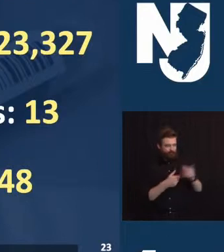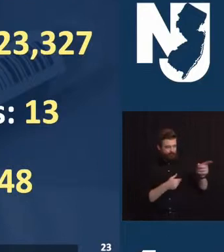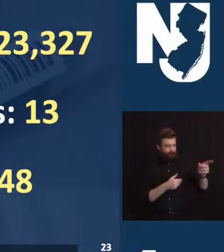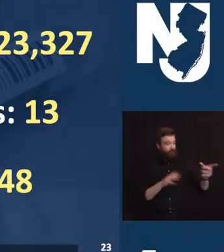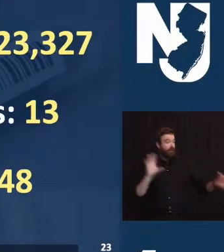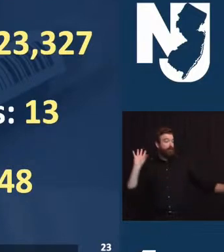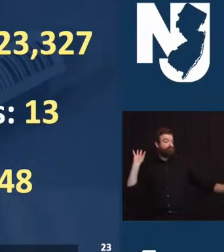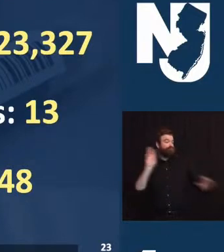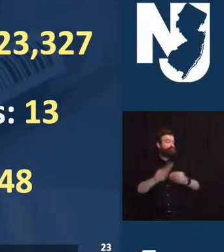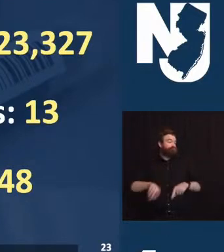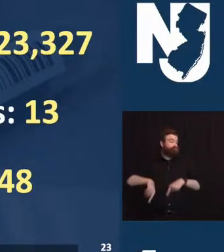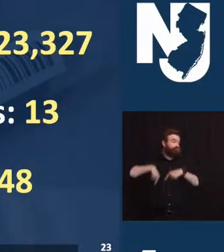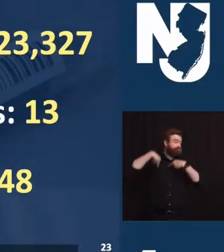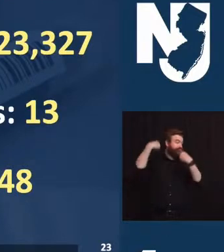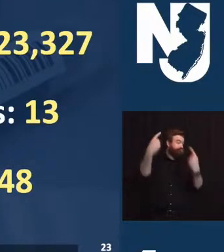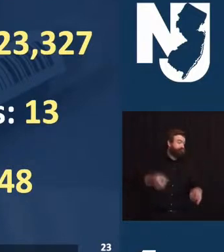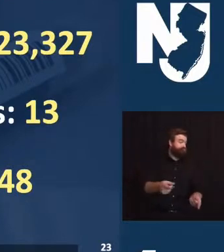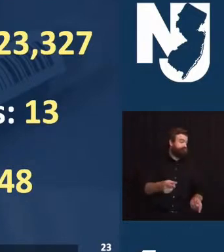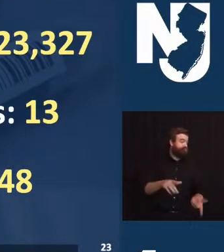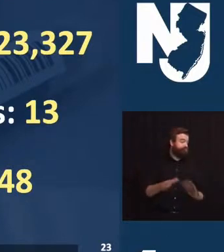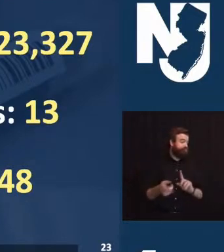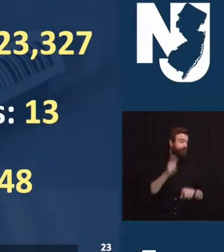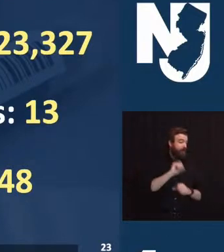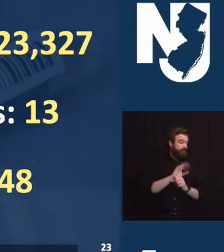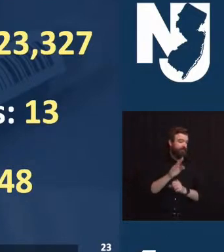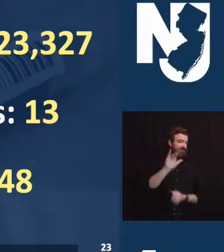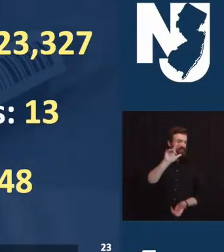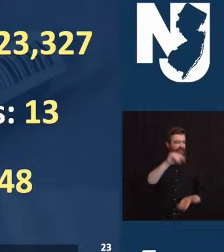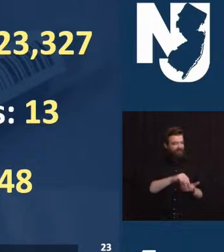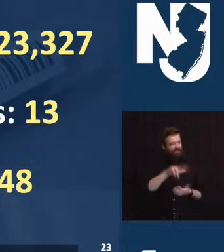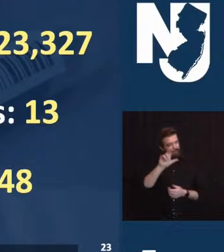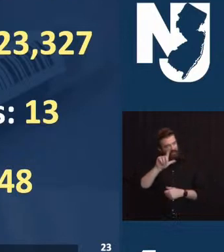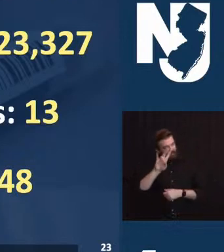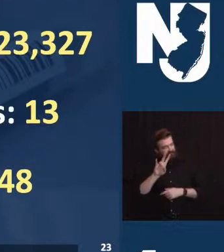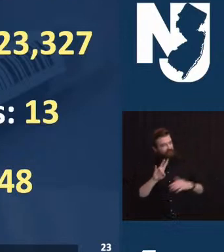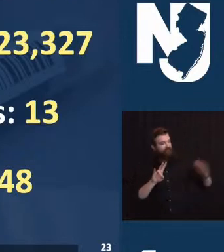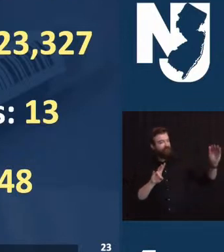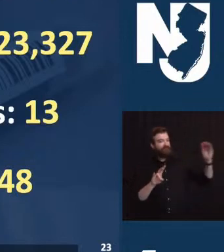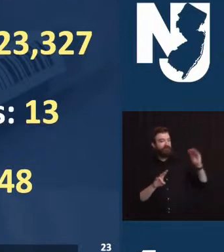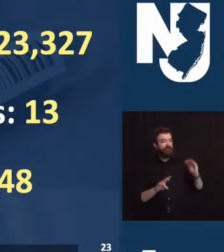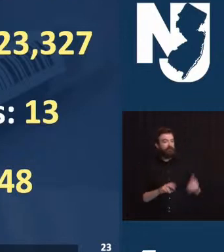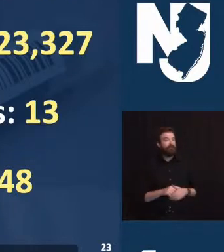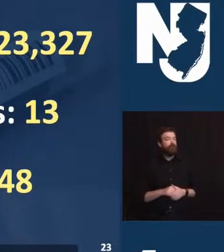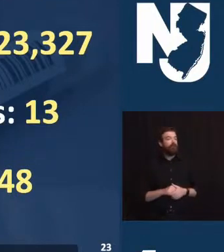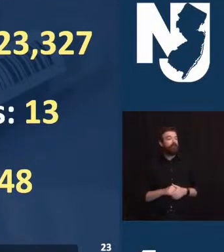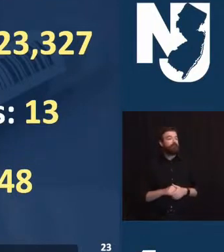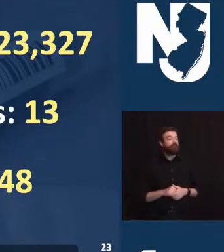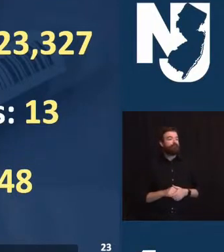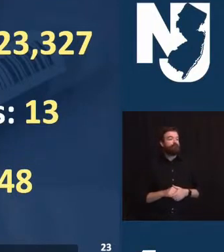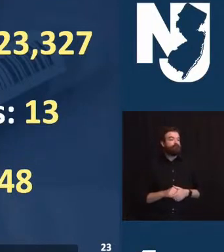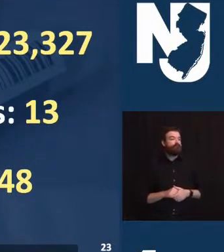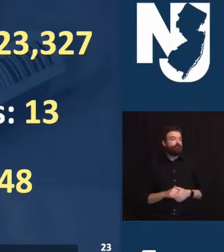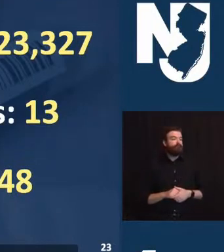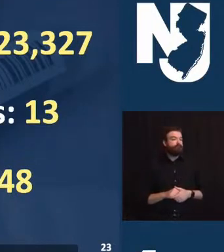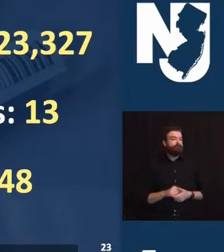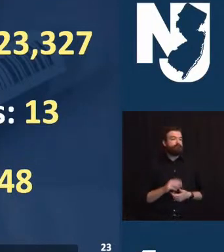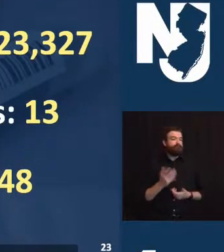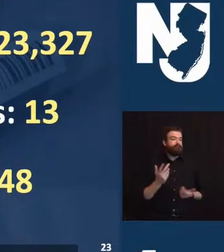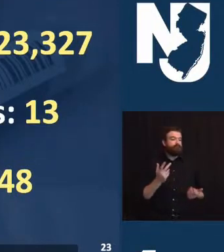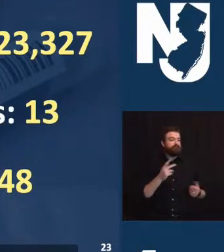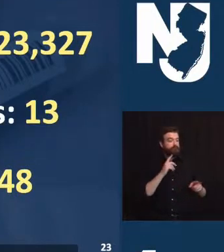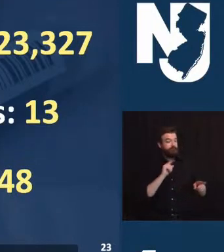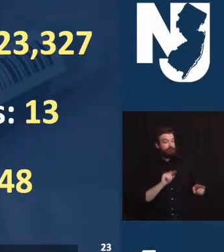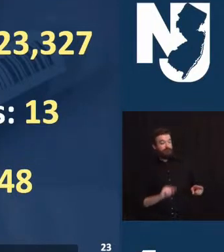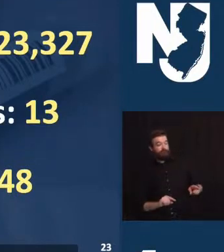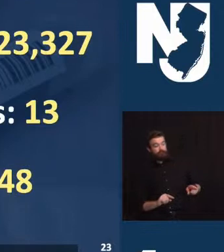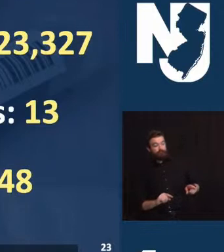probable numbers, unfathomable totals of now 26,000, extraordinary numbers. Let's now